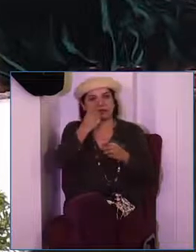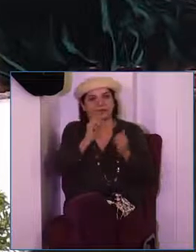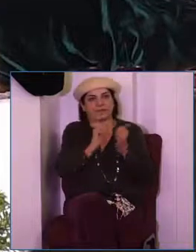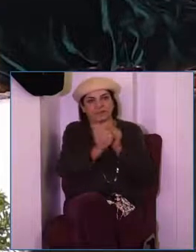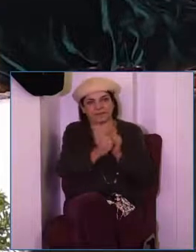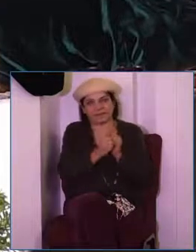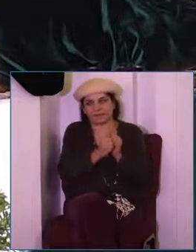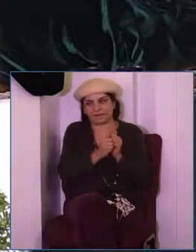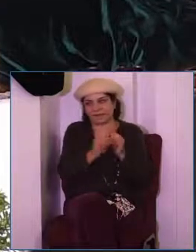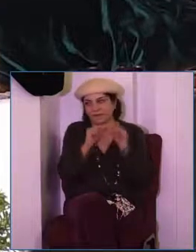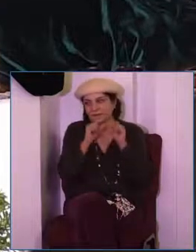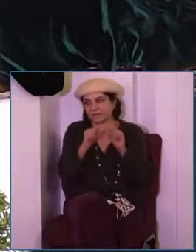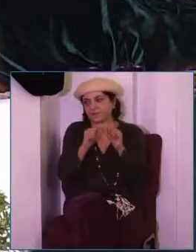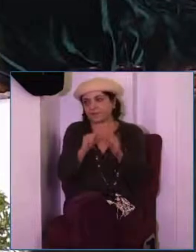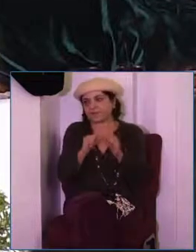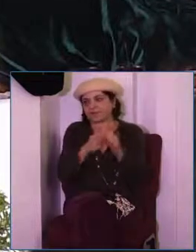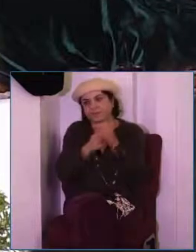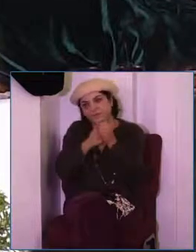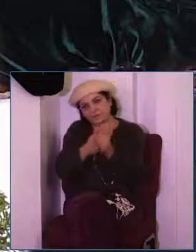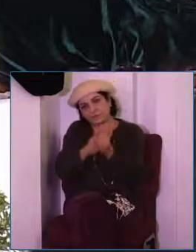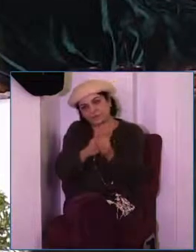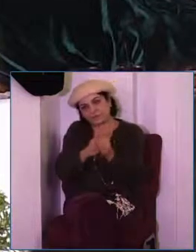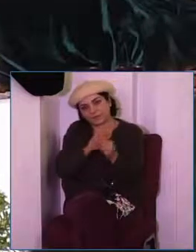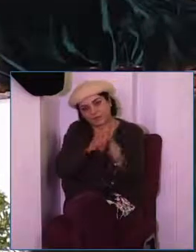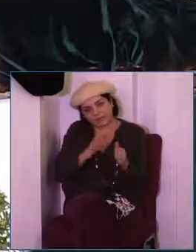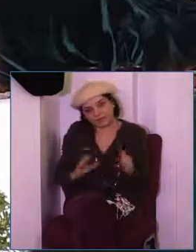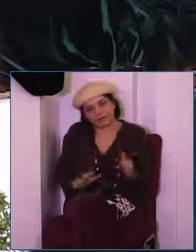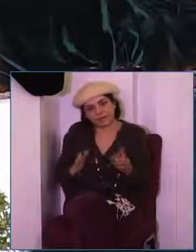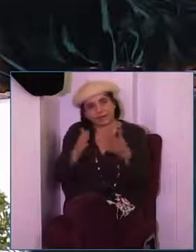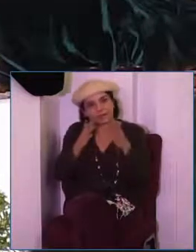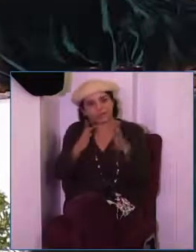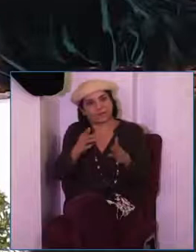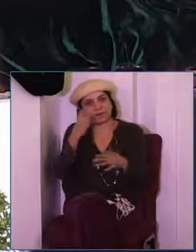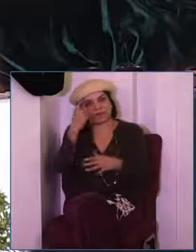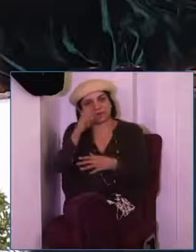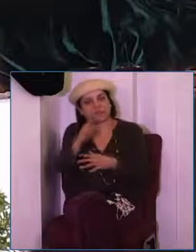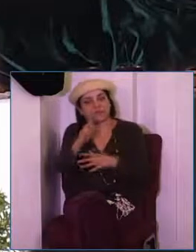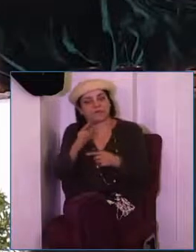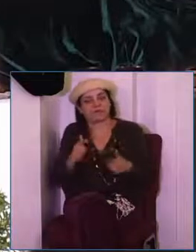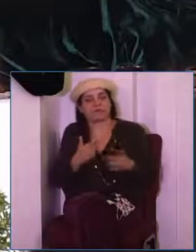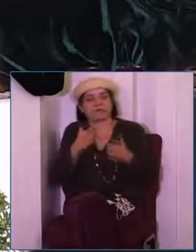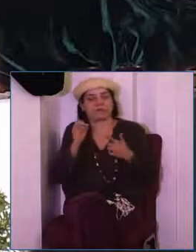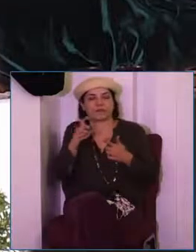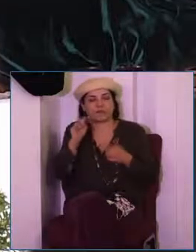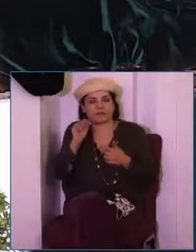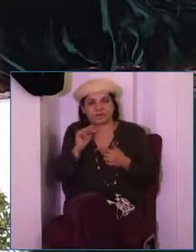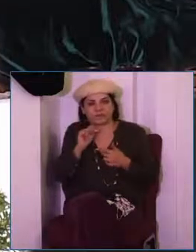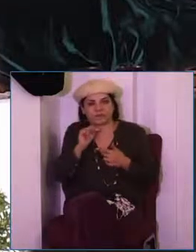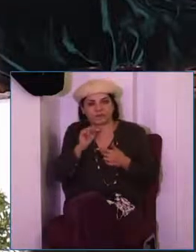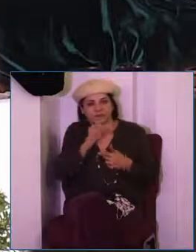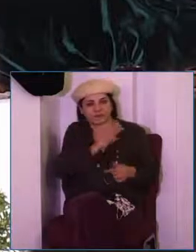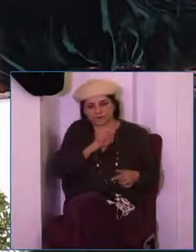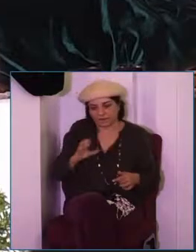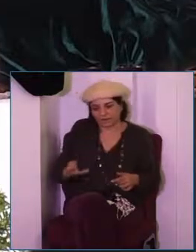path so that we may live out his truth. And in so doing,